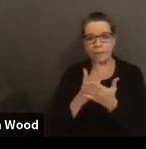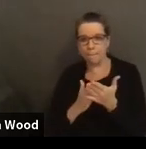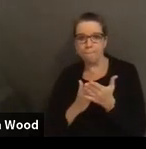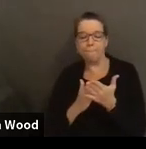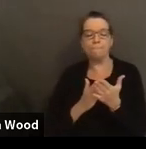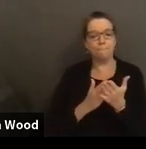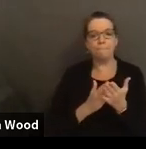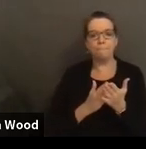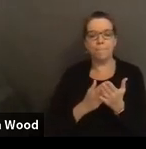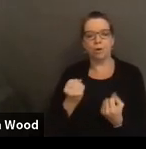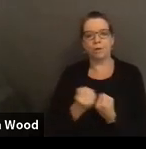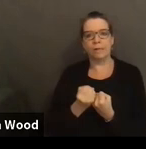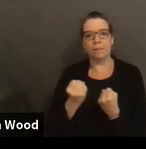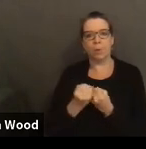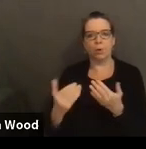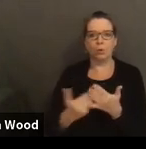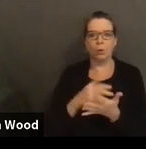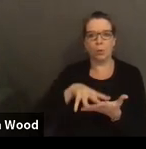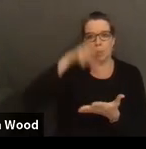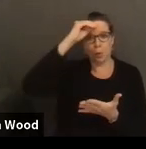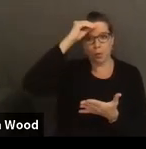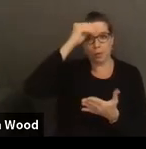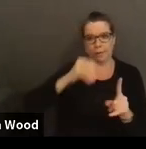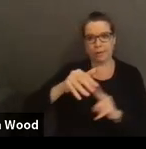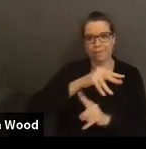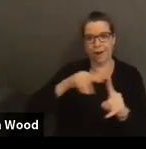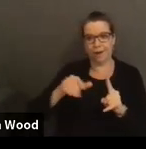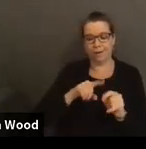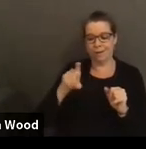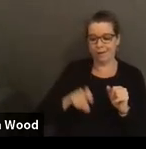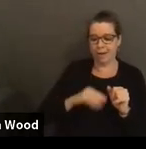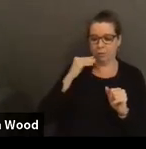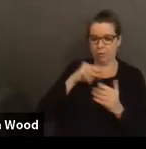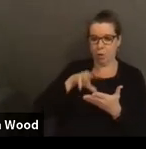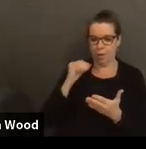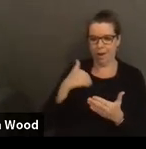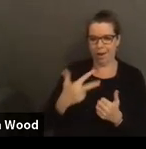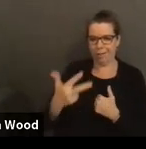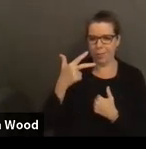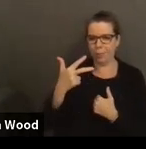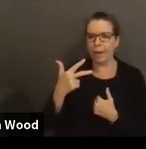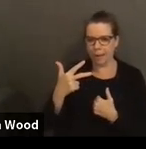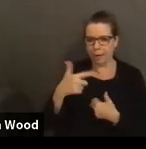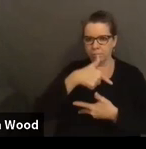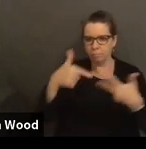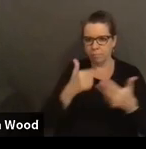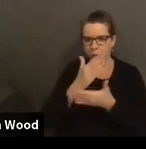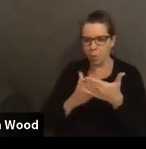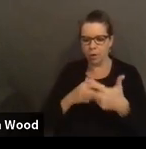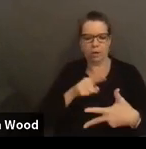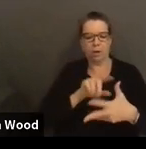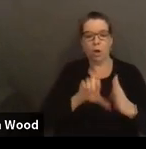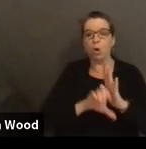support new learning environment. Texas home learning consists of three major components: curriculum